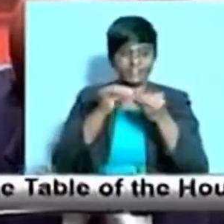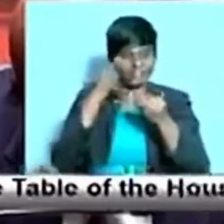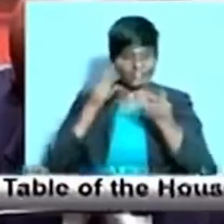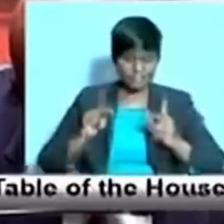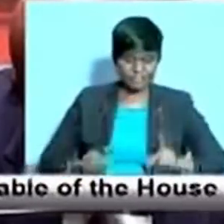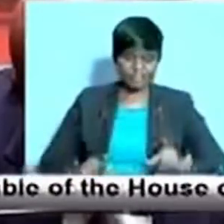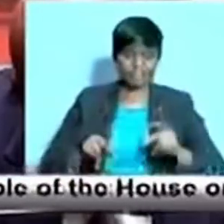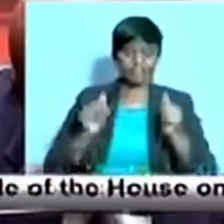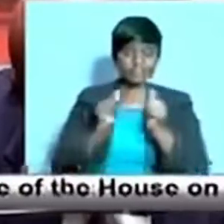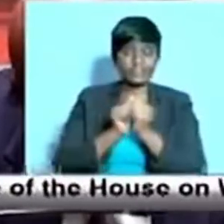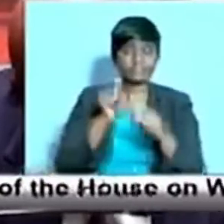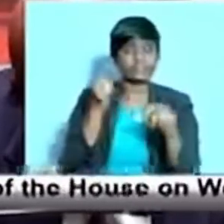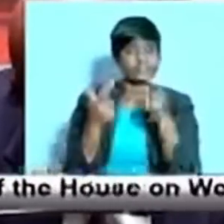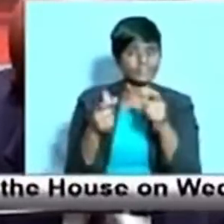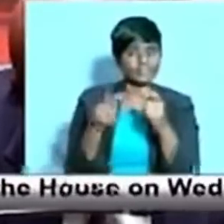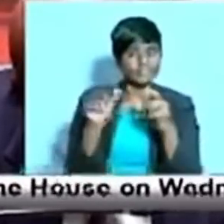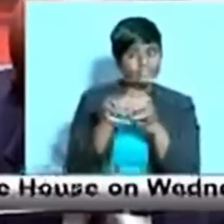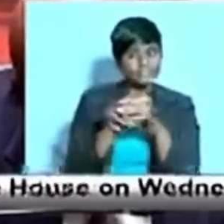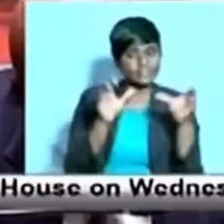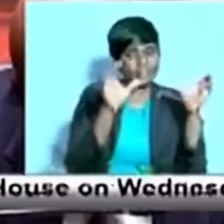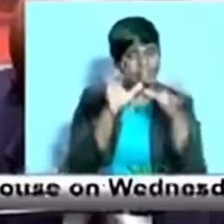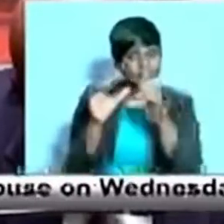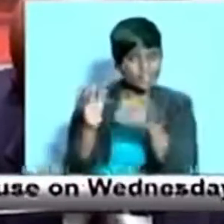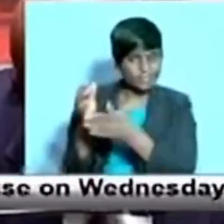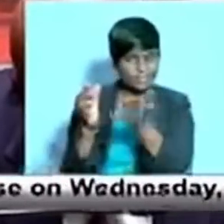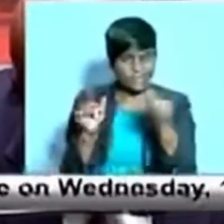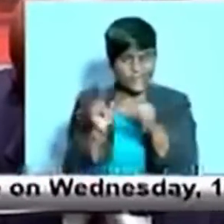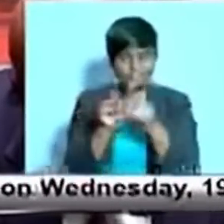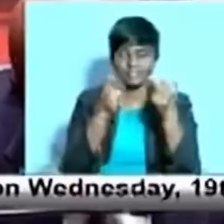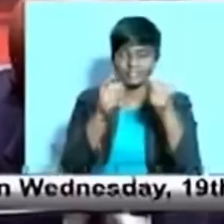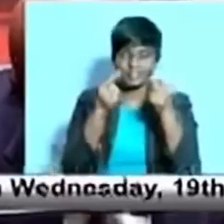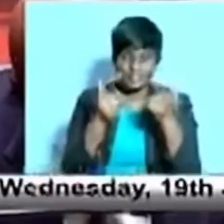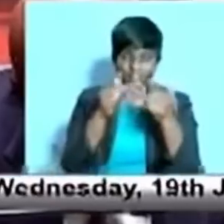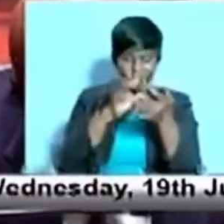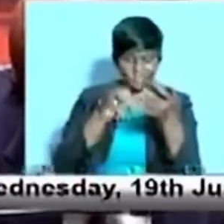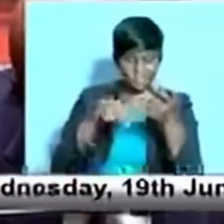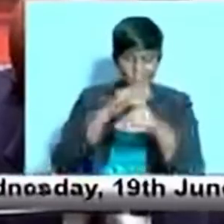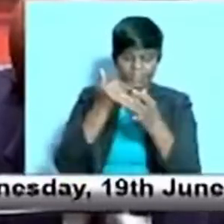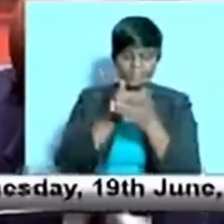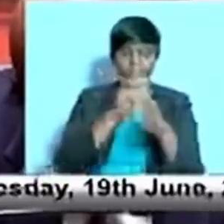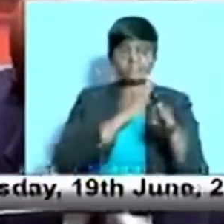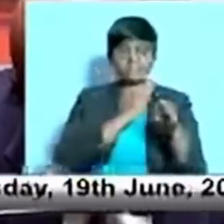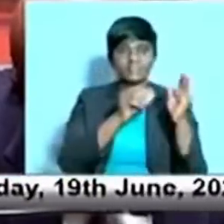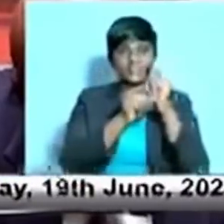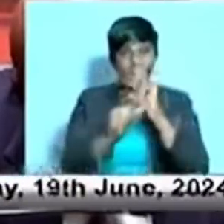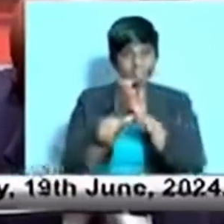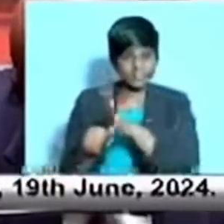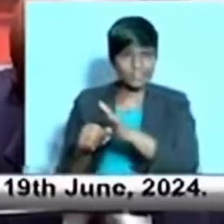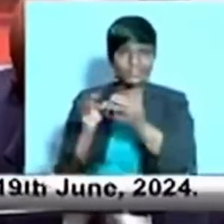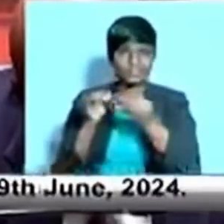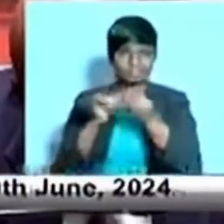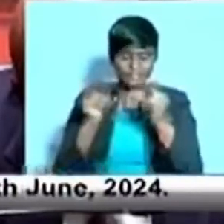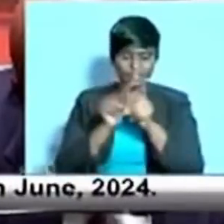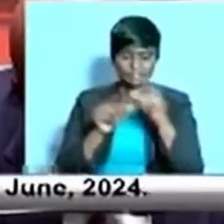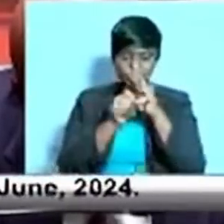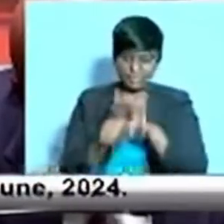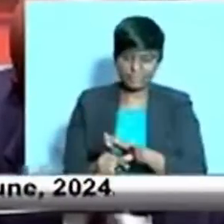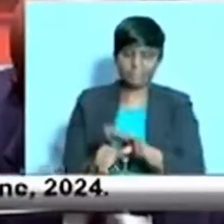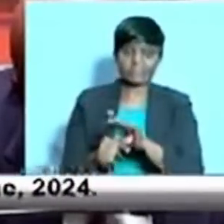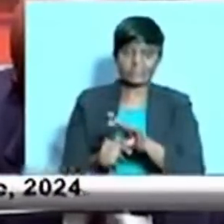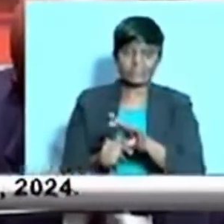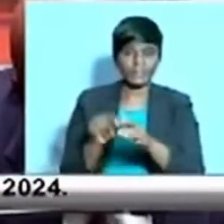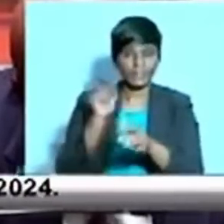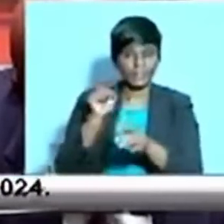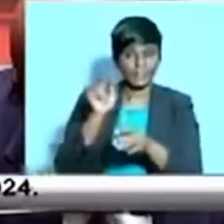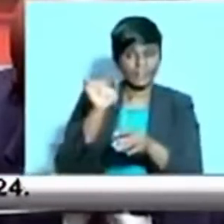persons with disabilities in communities, to strive to remove all forms of discrimination and stigma